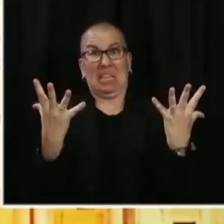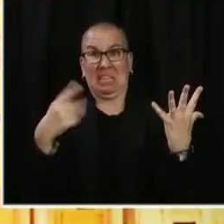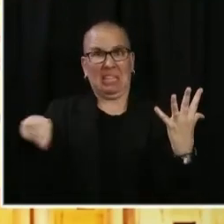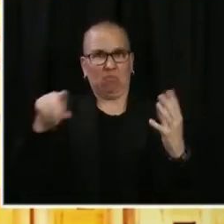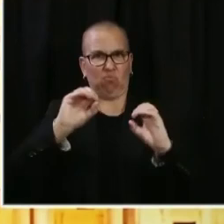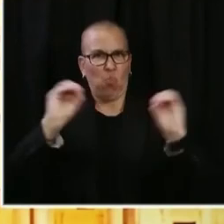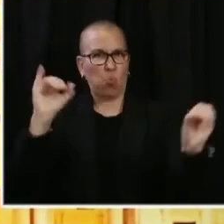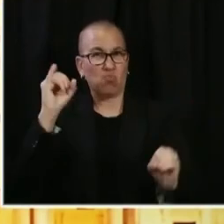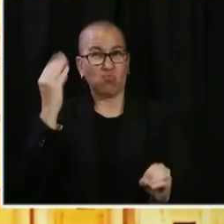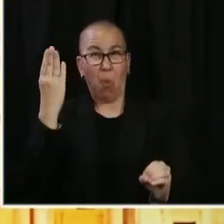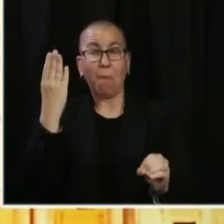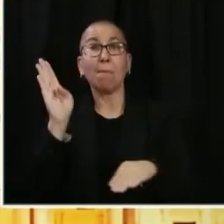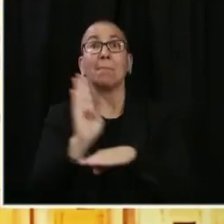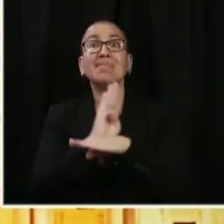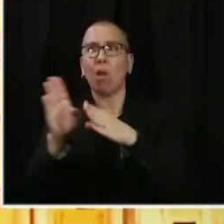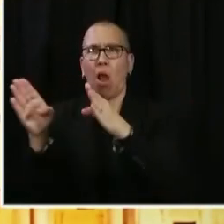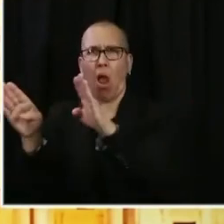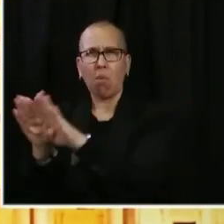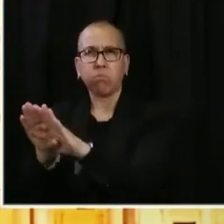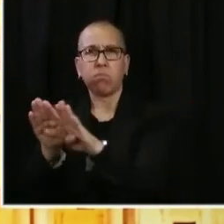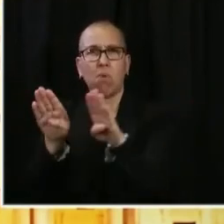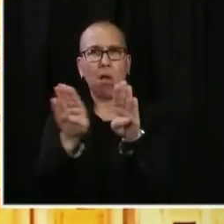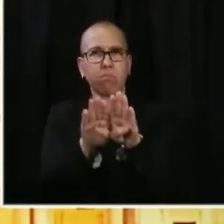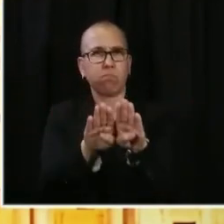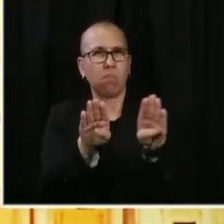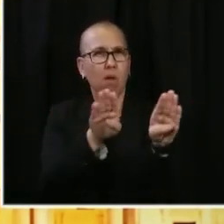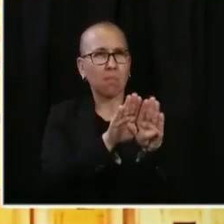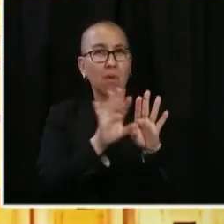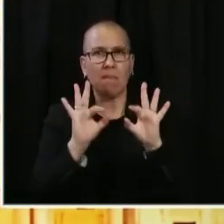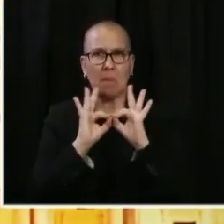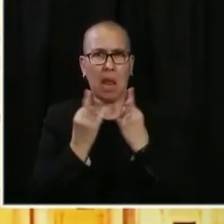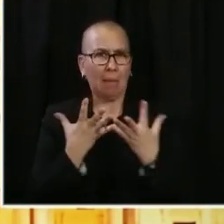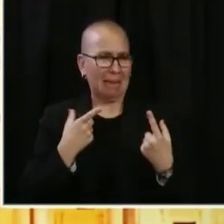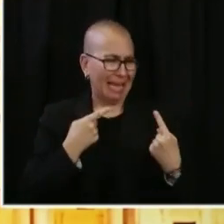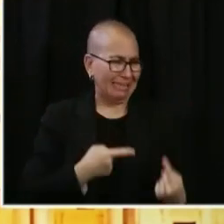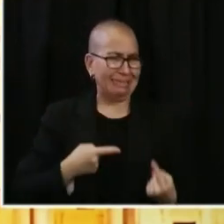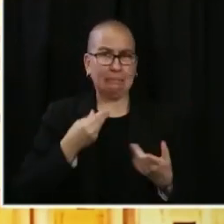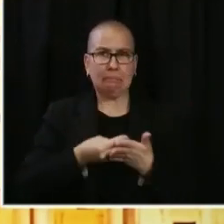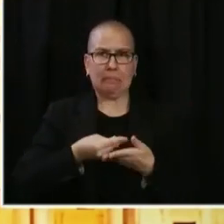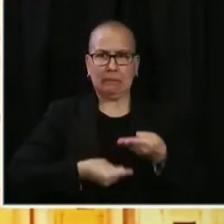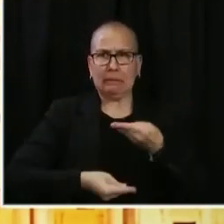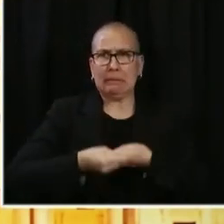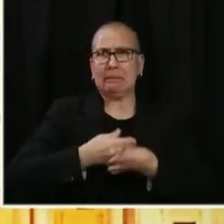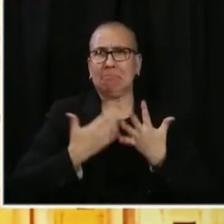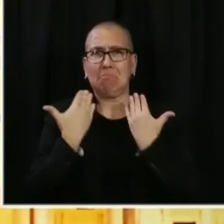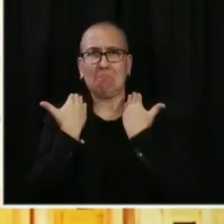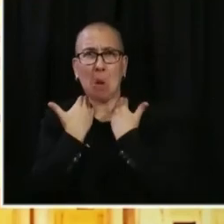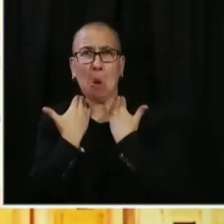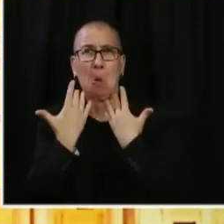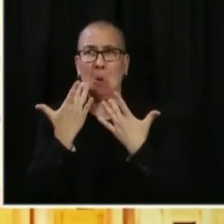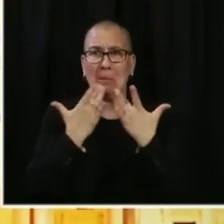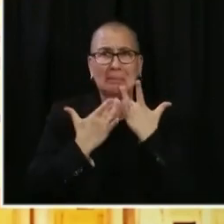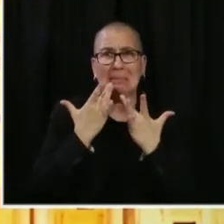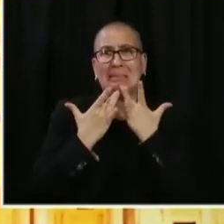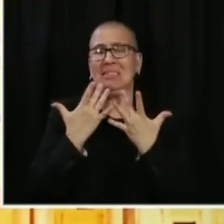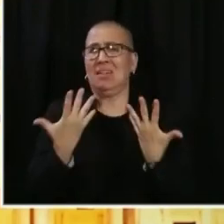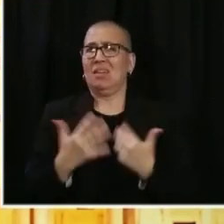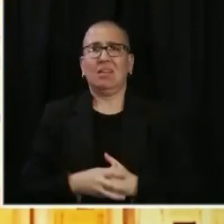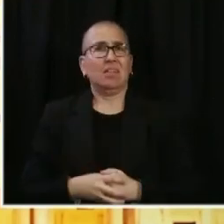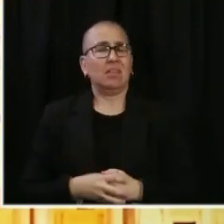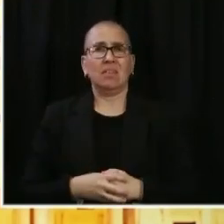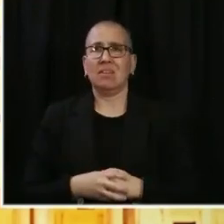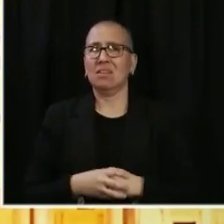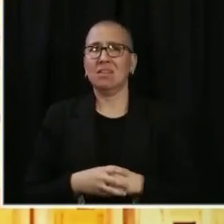shuttered. Families are struggling to pay rent. People are worried about making ends meet. The companionships we'd normally lean on to get